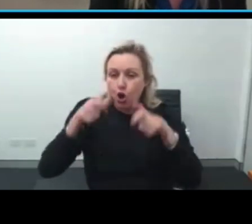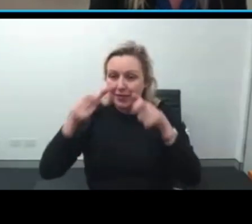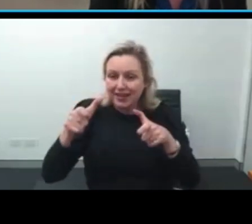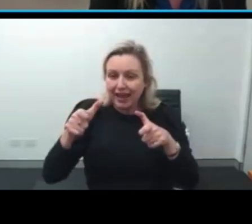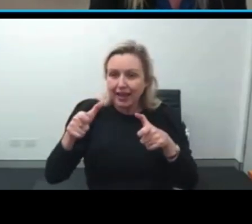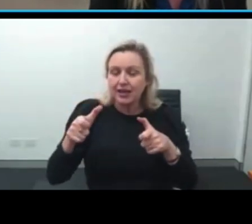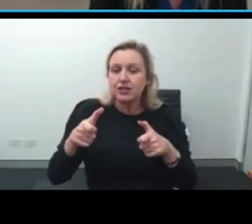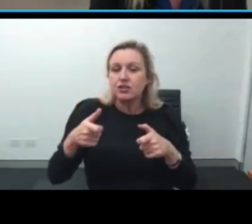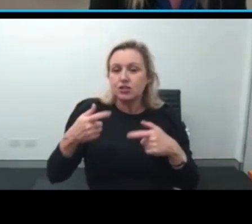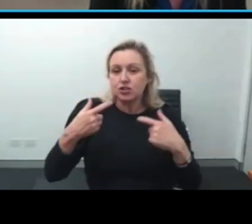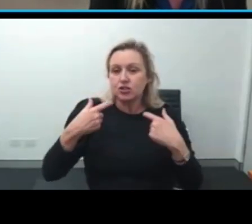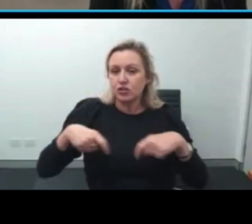of 2010.